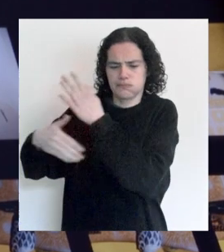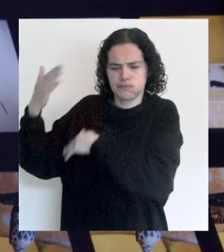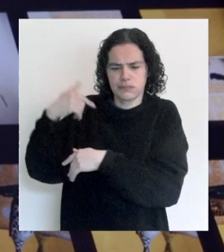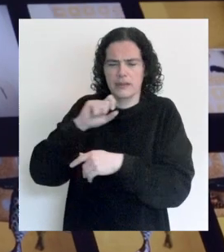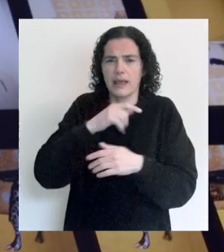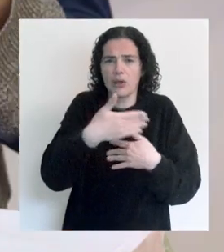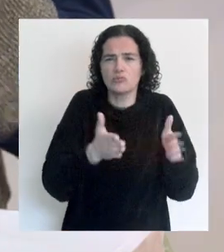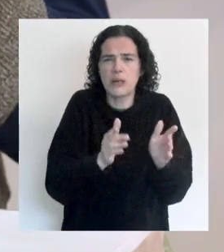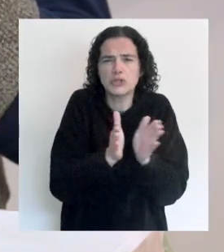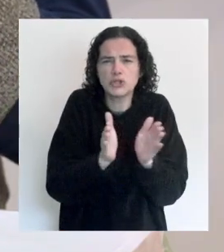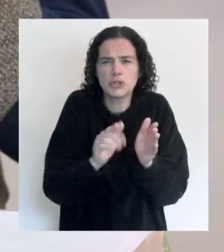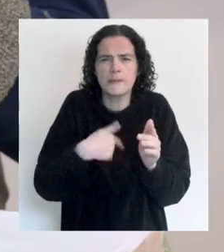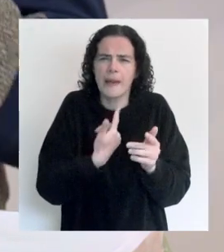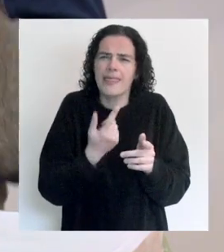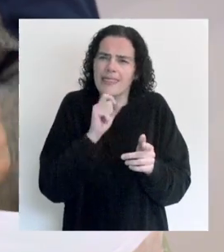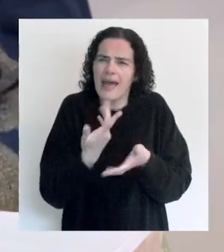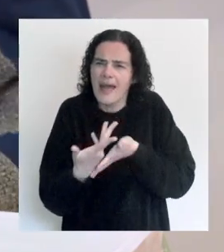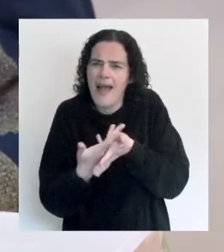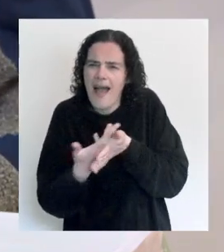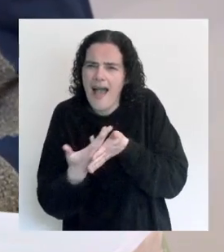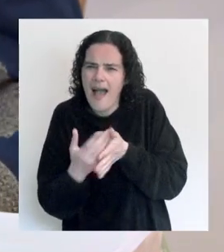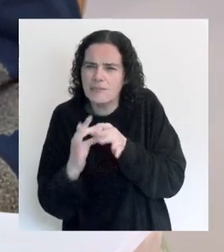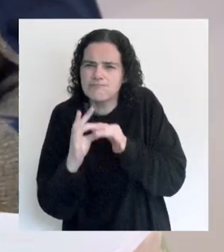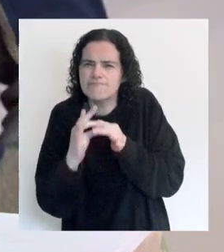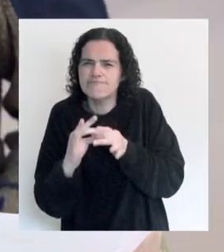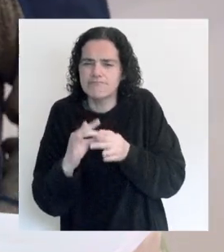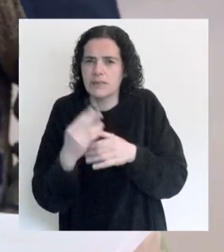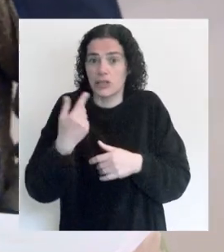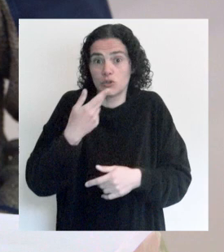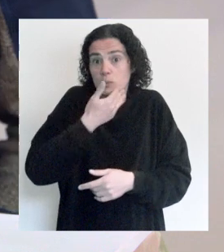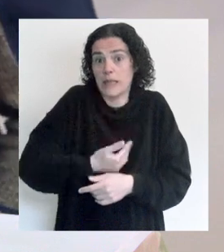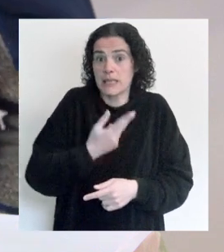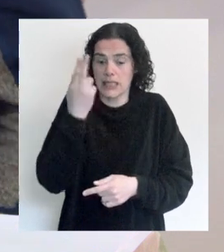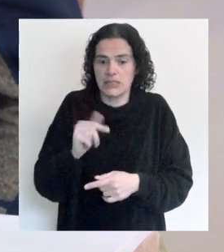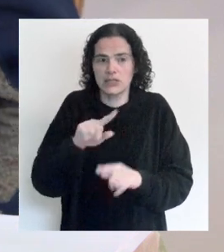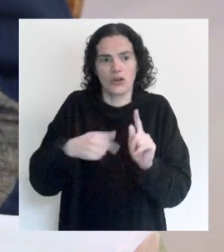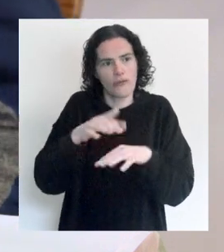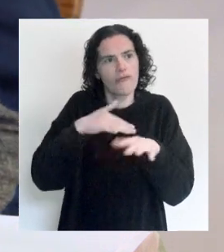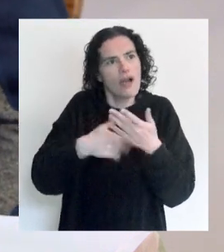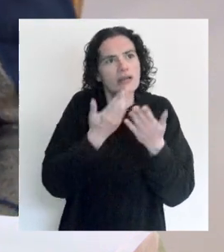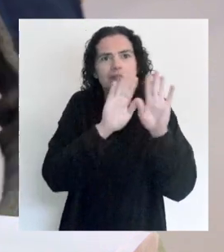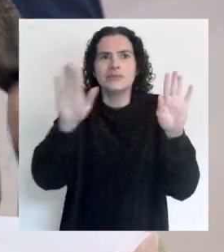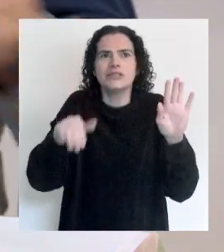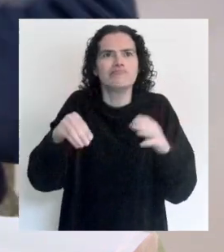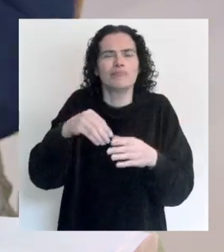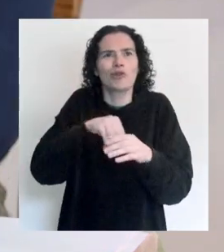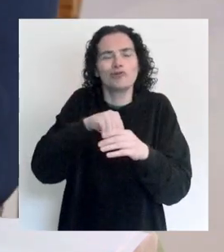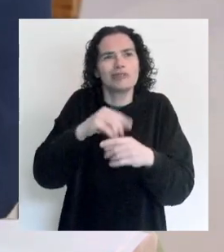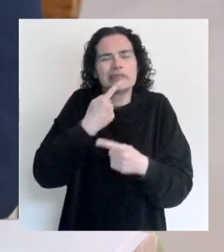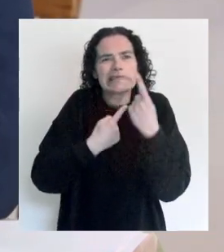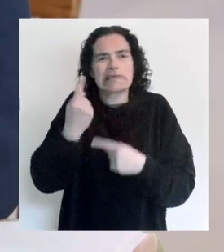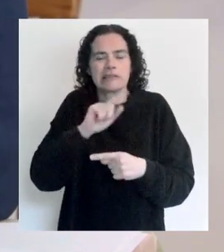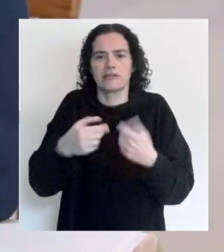back also into a smaller space, to not lose this intimacy of the art experience. And I was always really interested when we do exhibitions in unusual